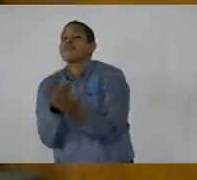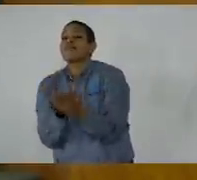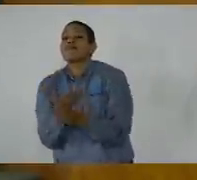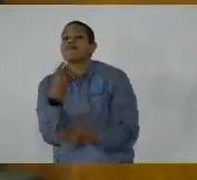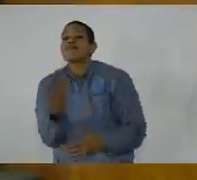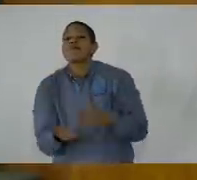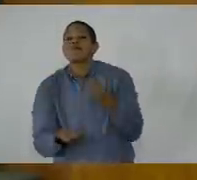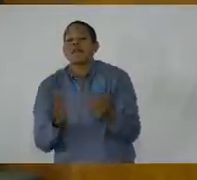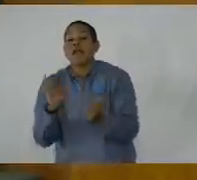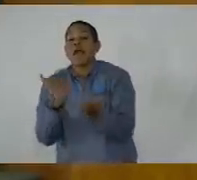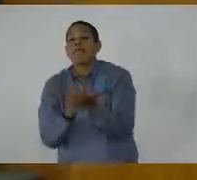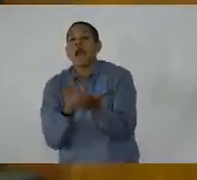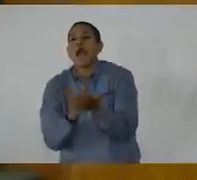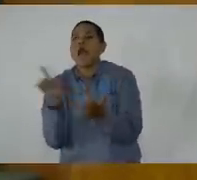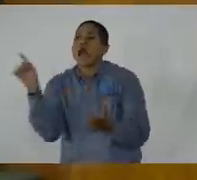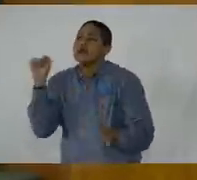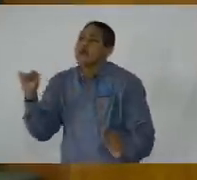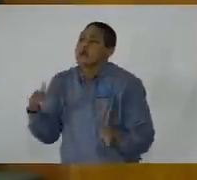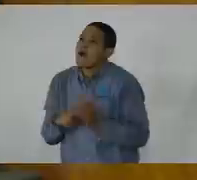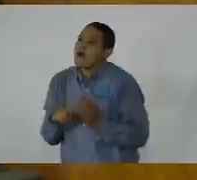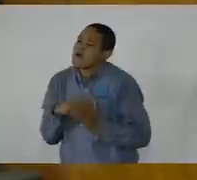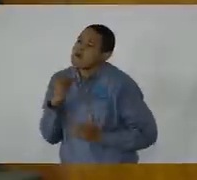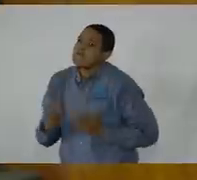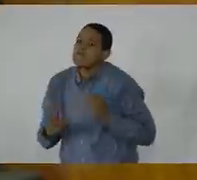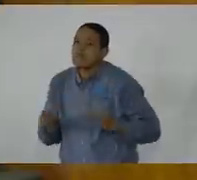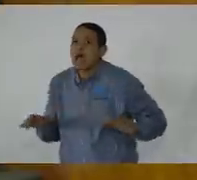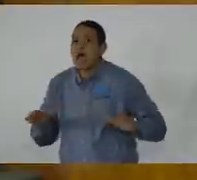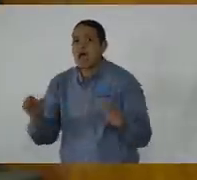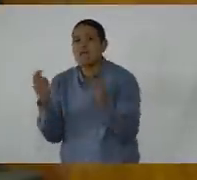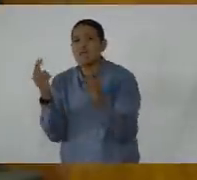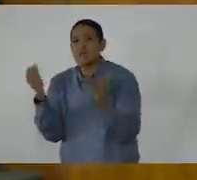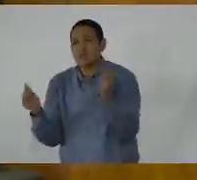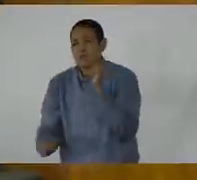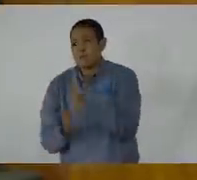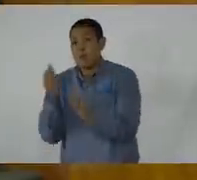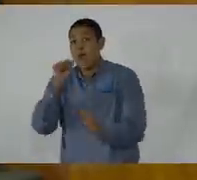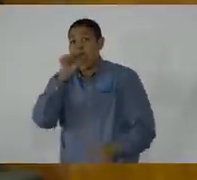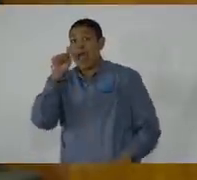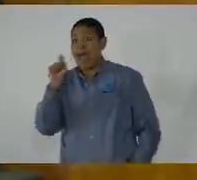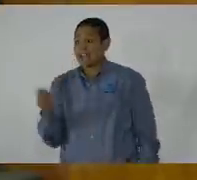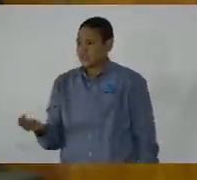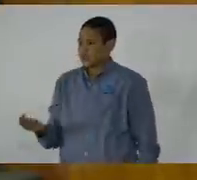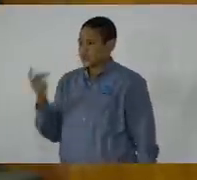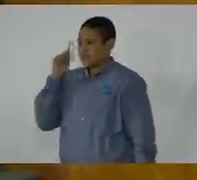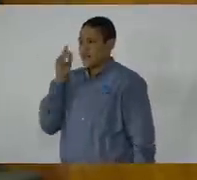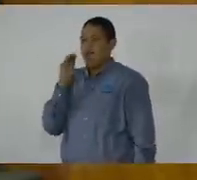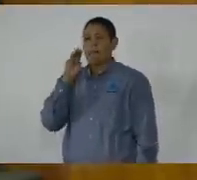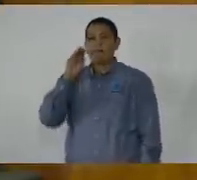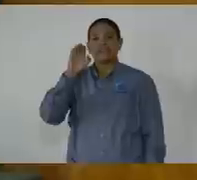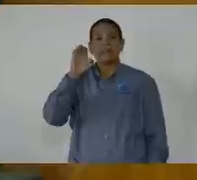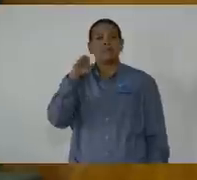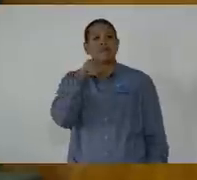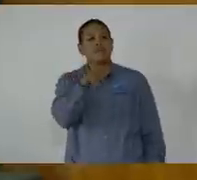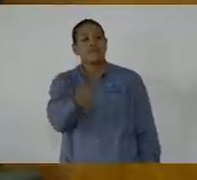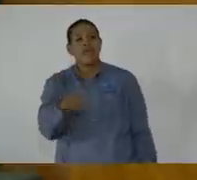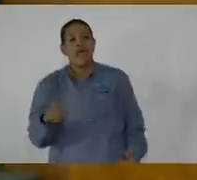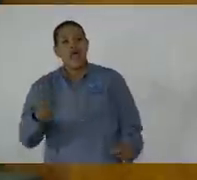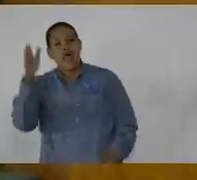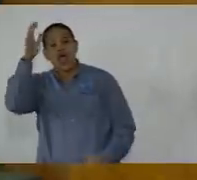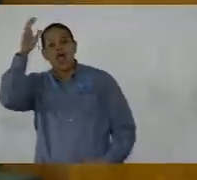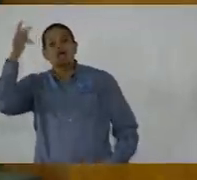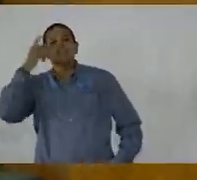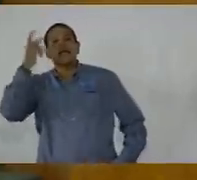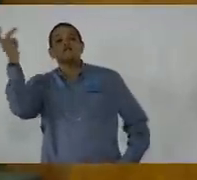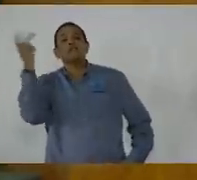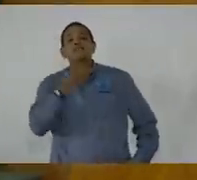as banks to actively use movable assets as collateral for MSME financing. The concept would see